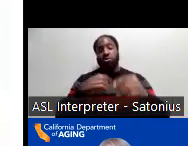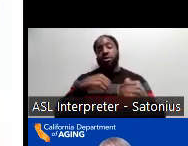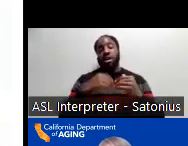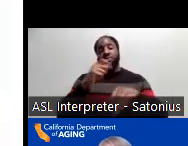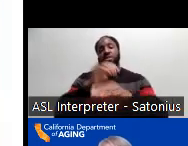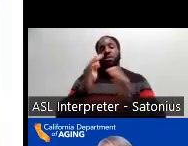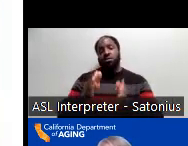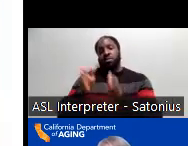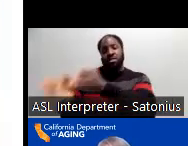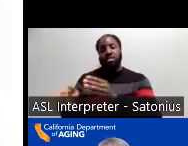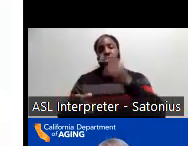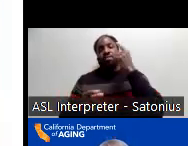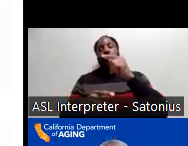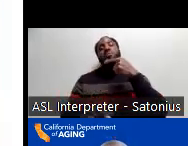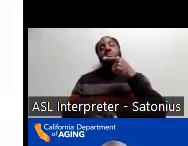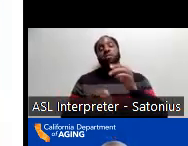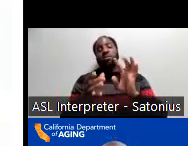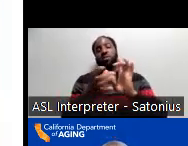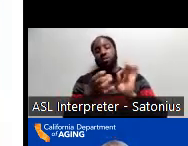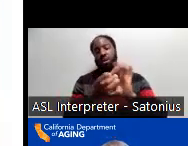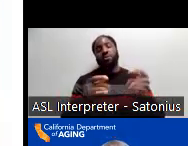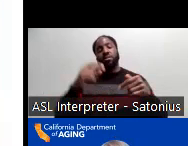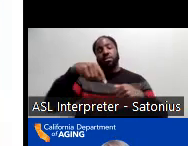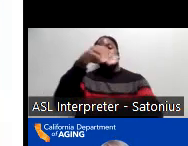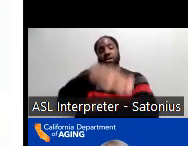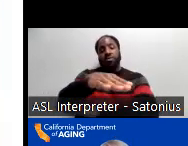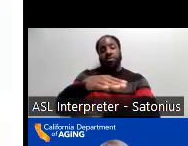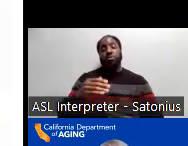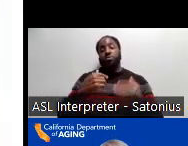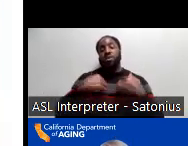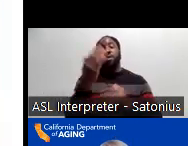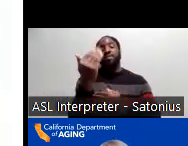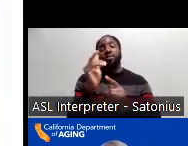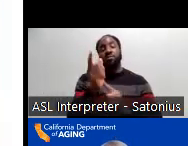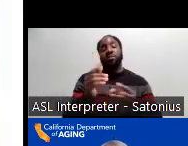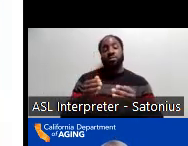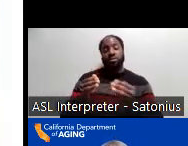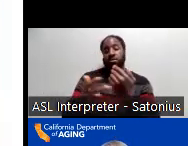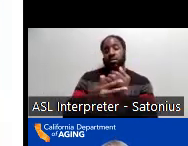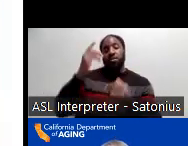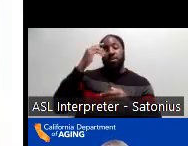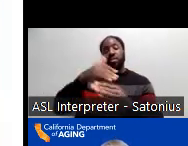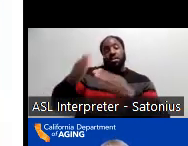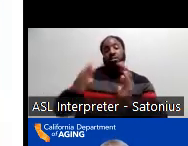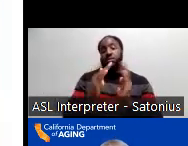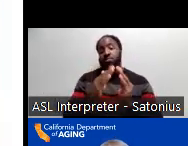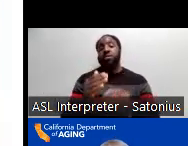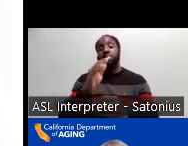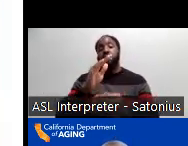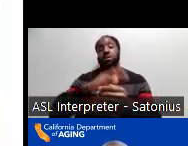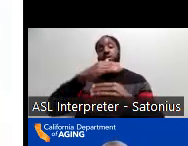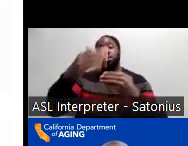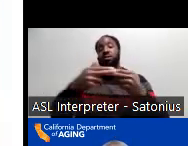the agenda for public comment this afternoon. We have 15 minutes reserved at the end of the meeting. On the next slide,